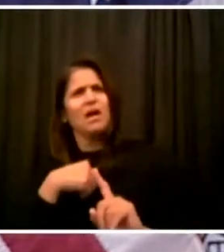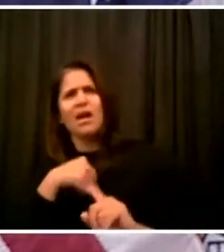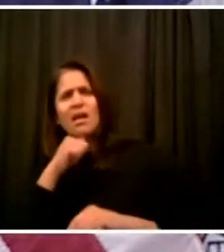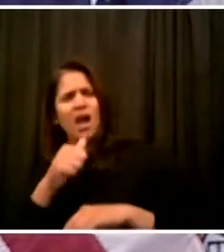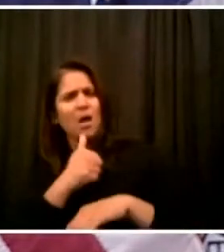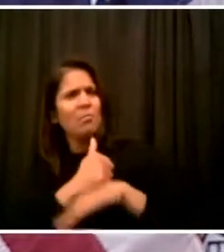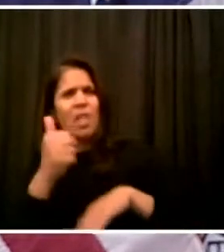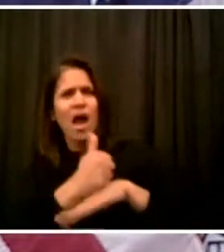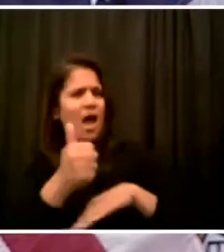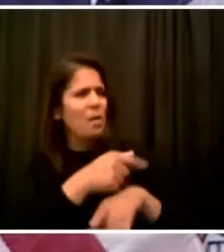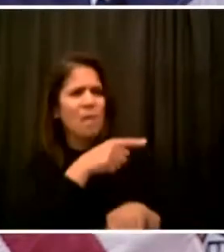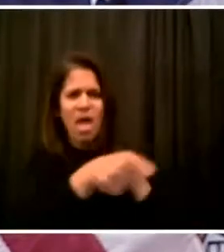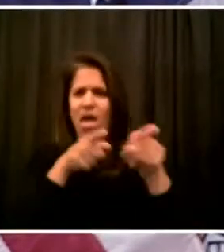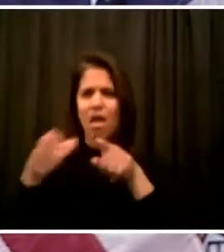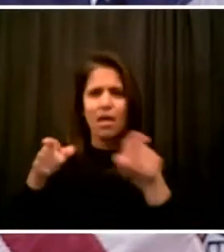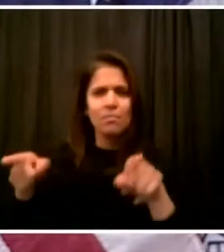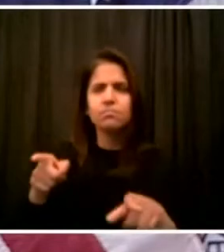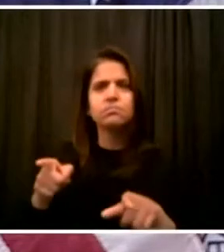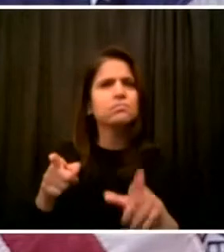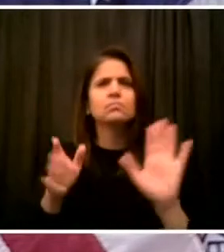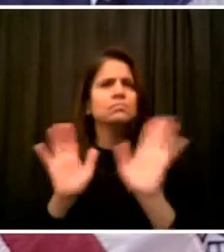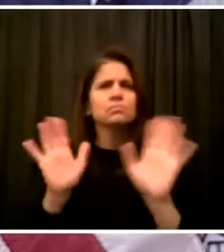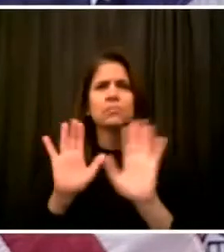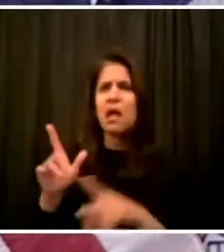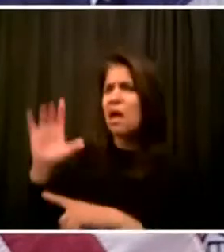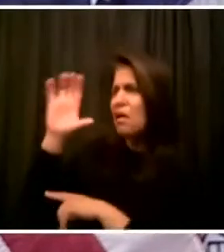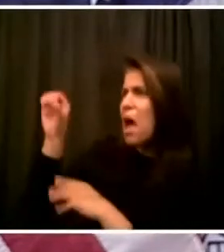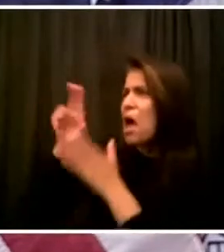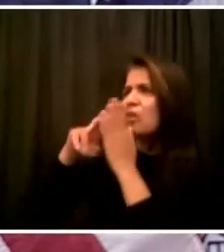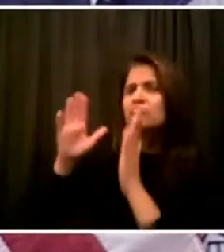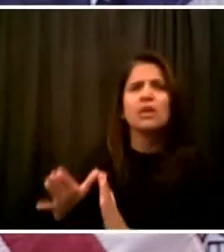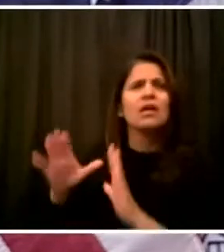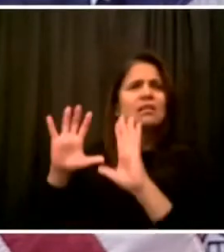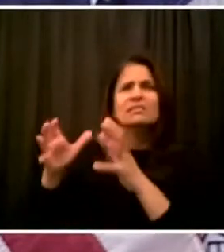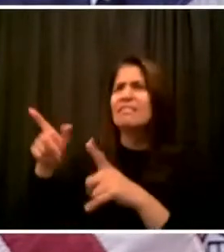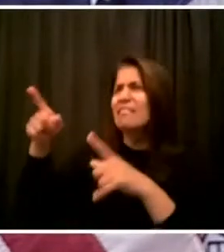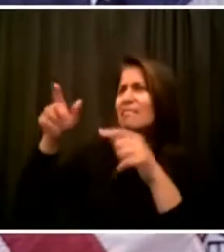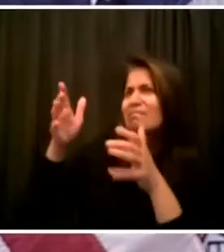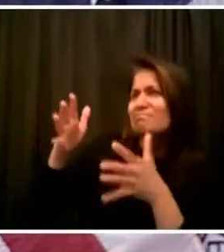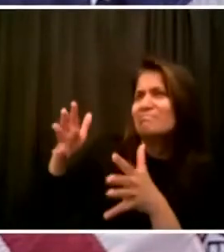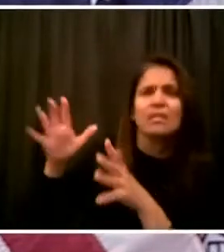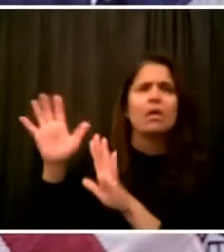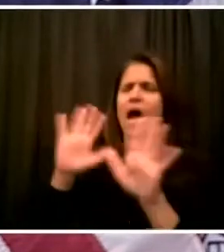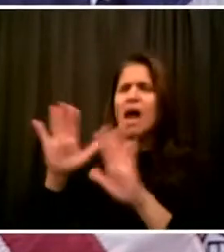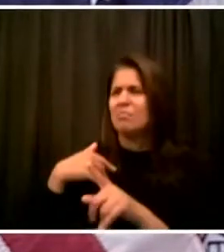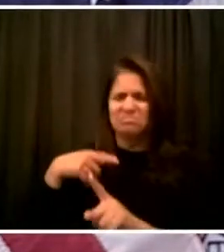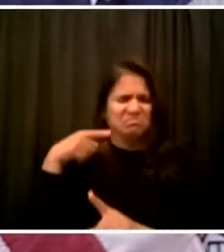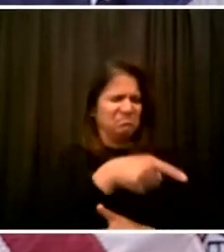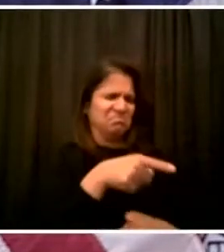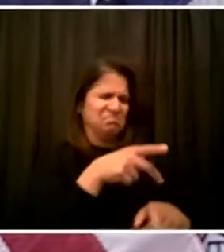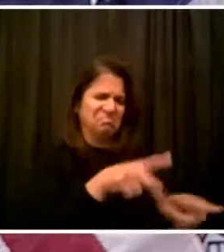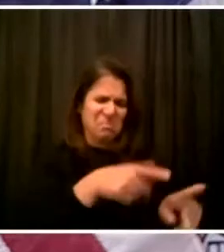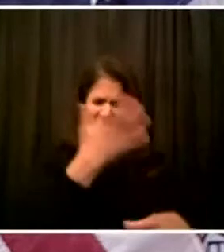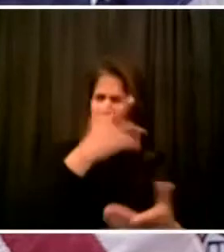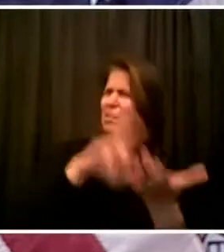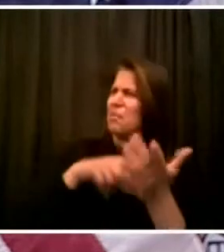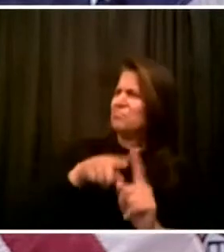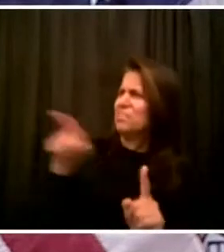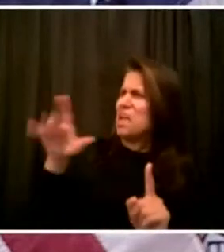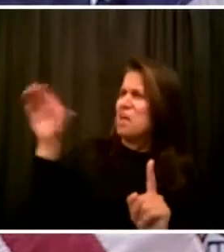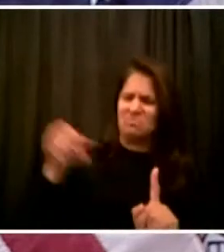officer was a big part of it, I assure you there were plenty of checks and balances involved, but they had to come up with the materials. But now as